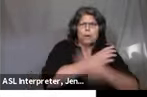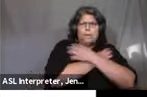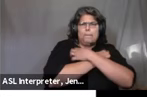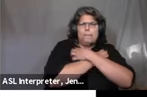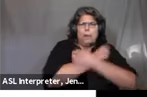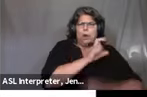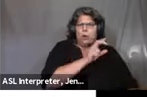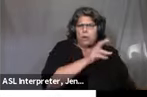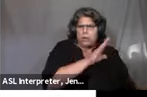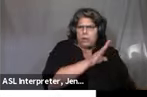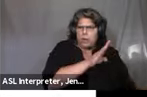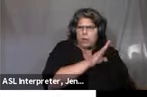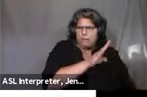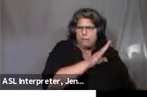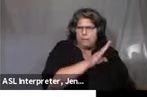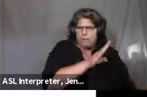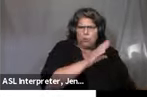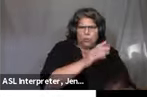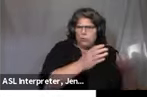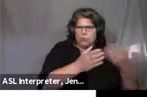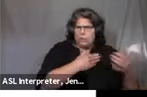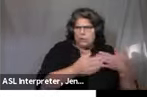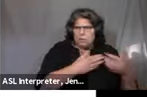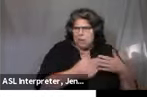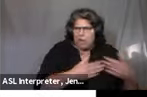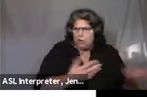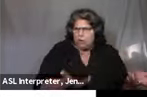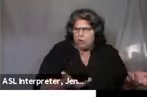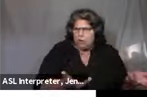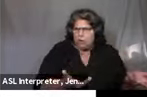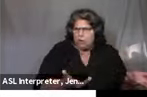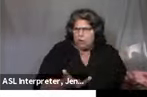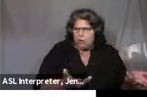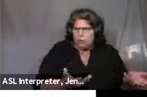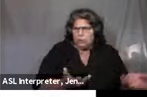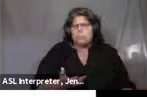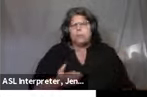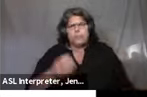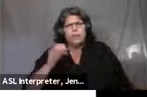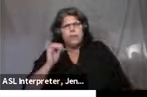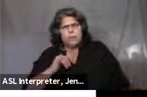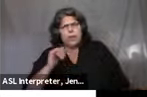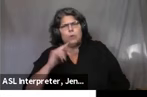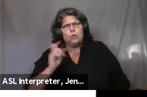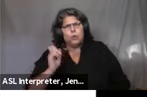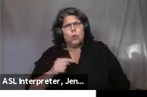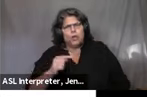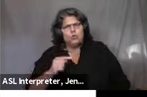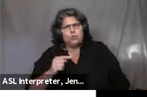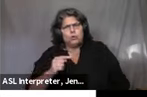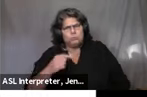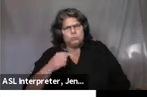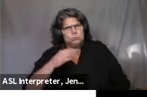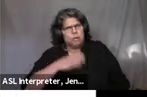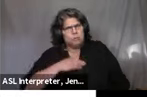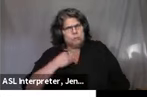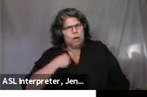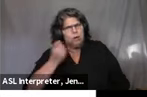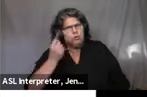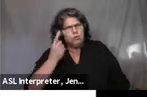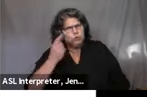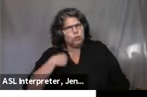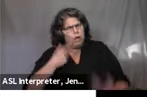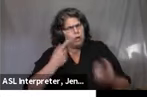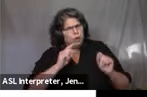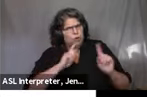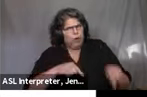Or would it make no difference? Yeah, that was the question. That was the question that I understood, and I tried to